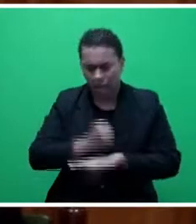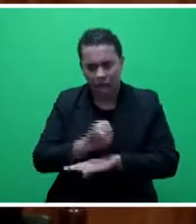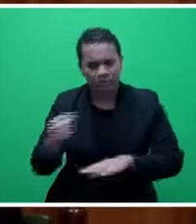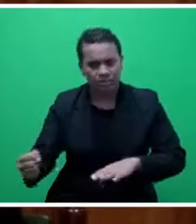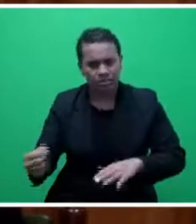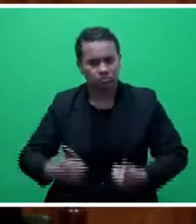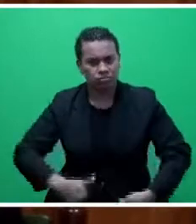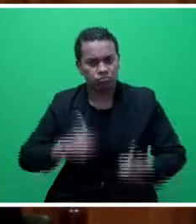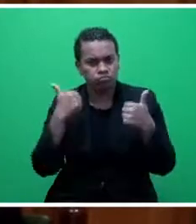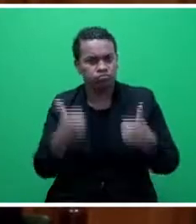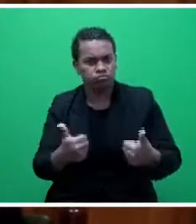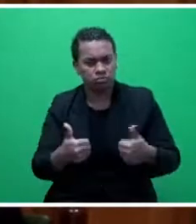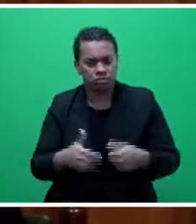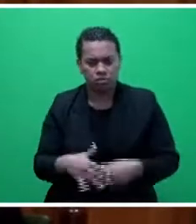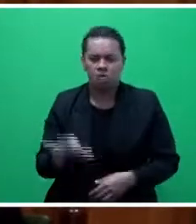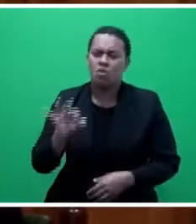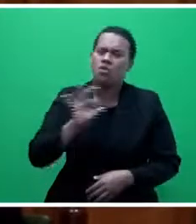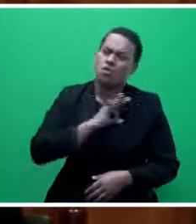look into.